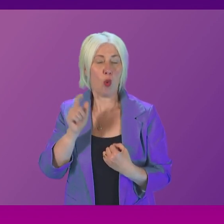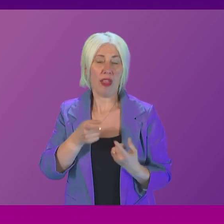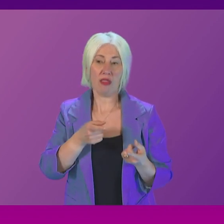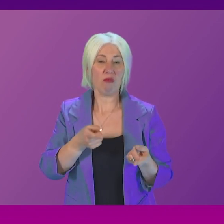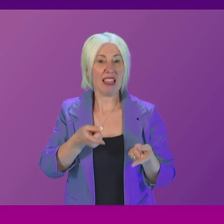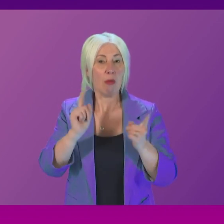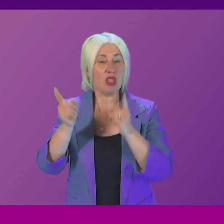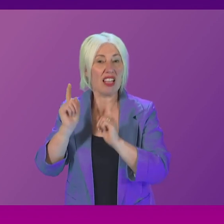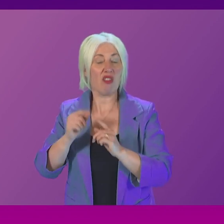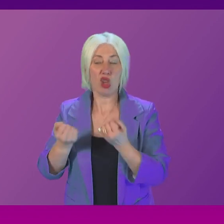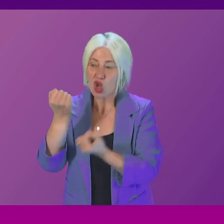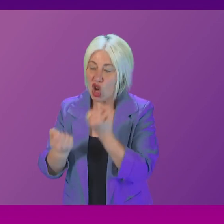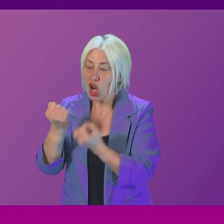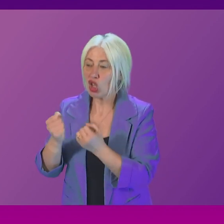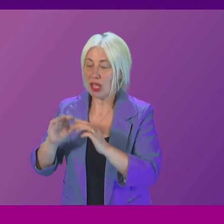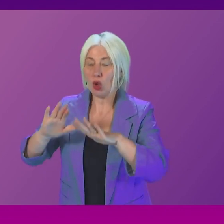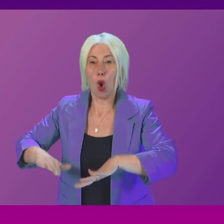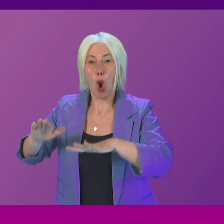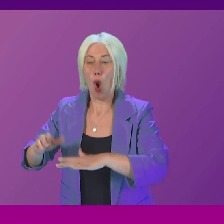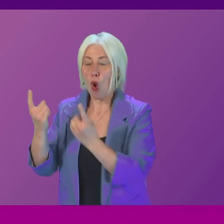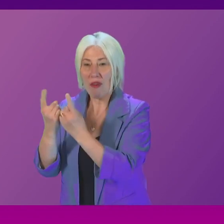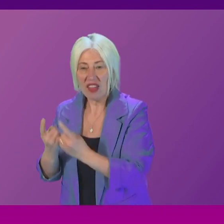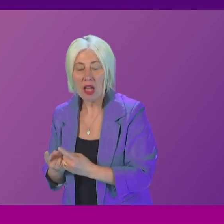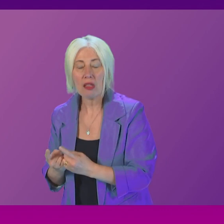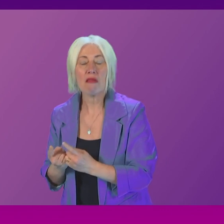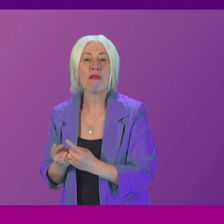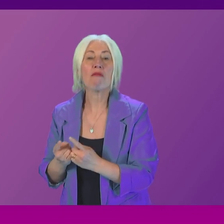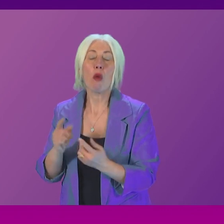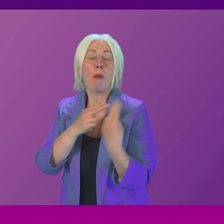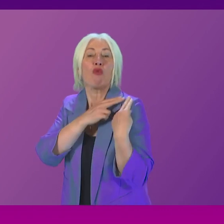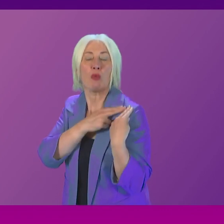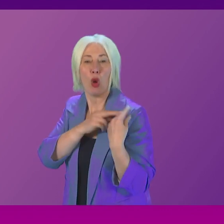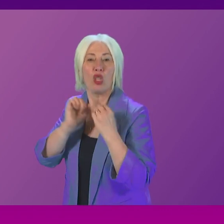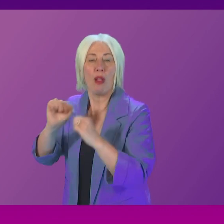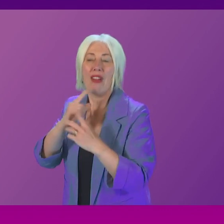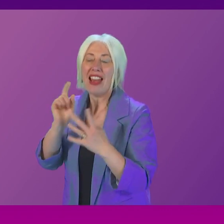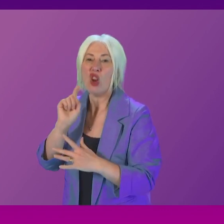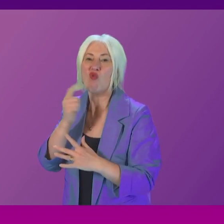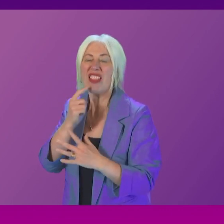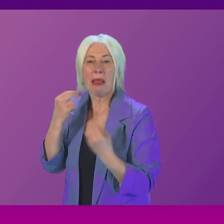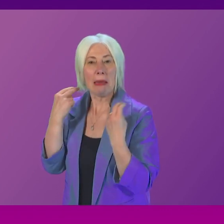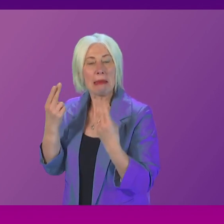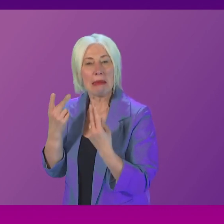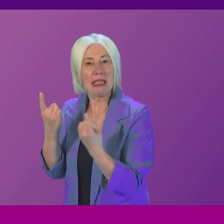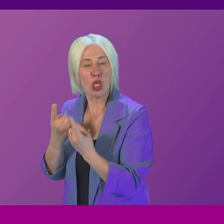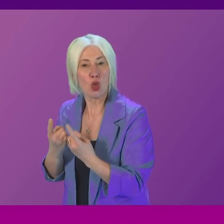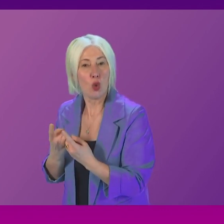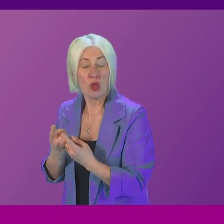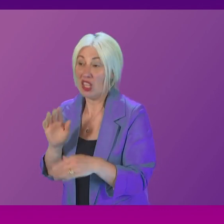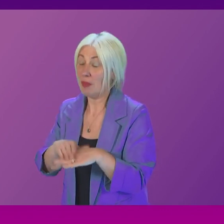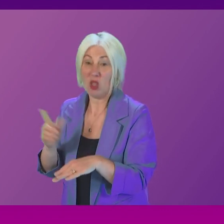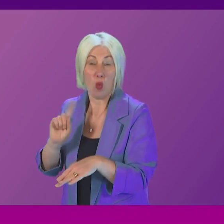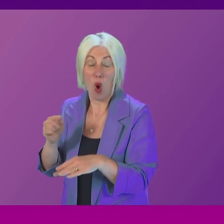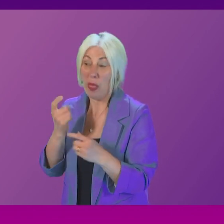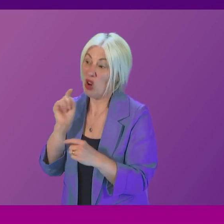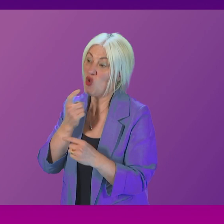the Cabinet Secretary for Justice and Home Affairs continues to have responsibility for resilience issues, regardless of what those resilience